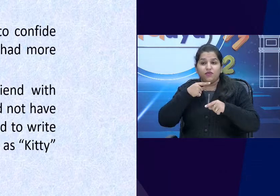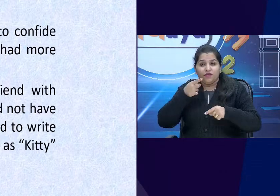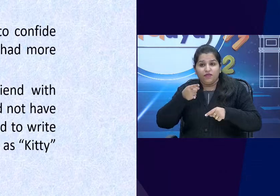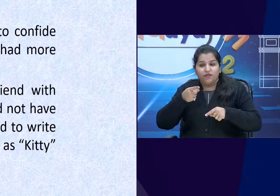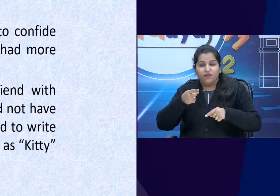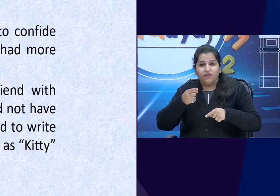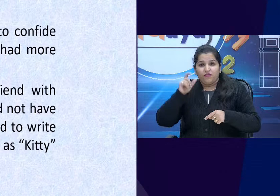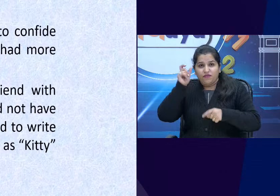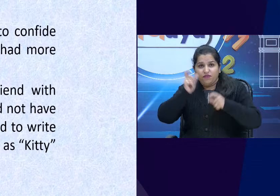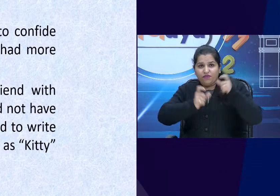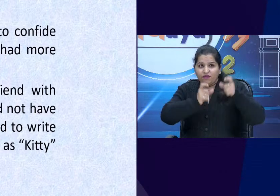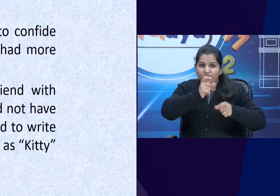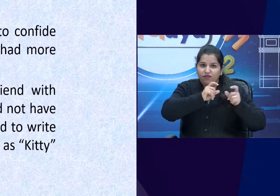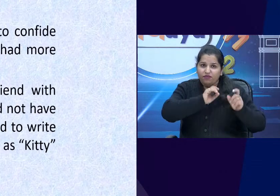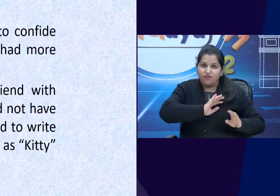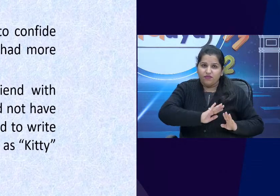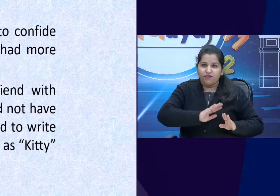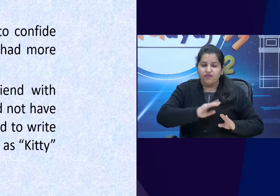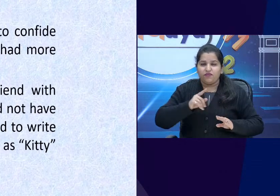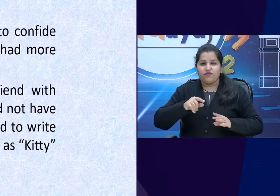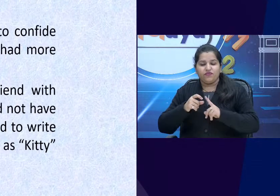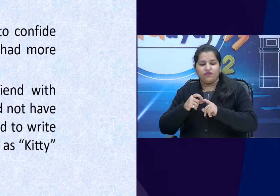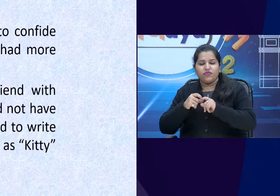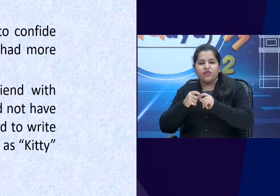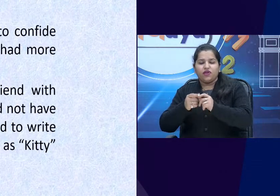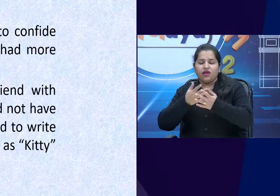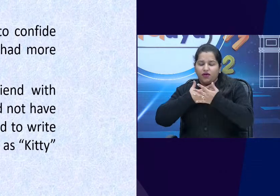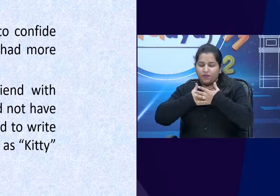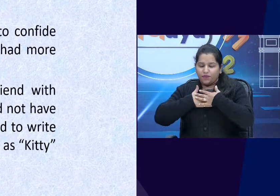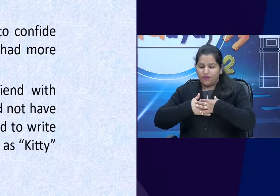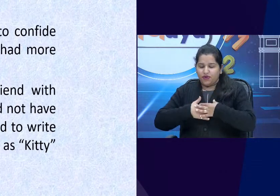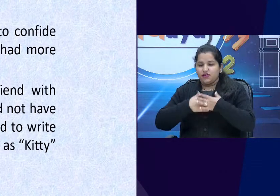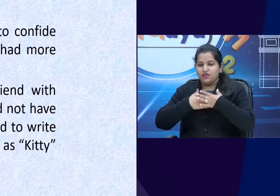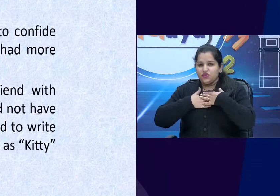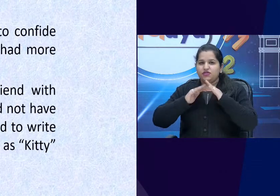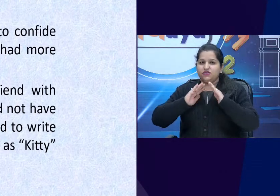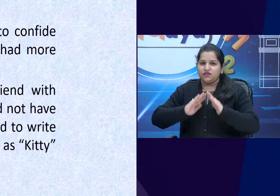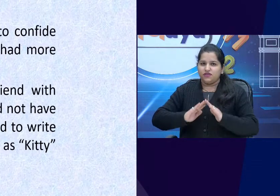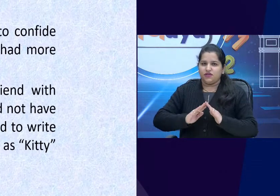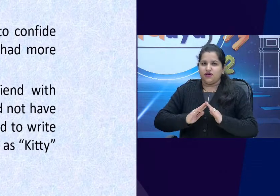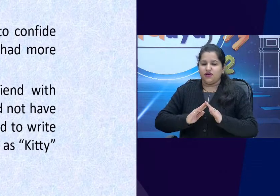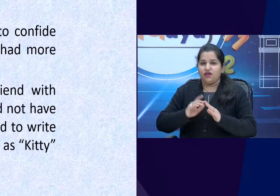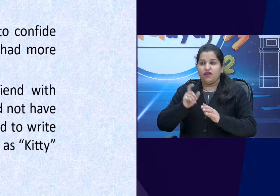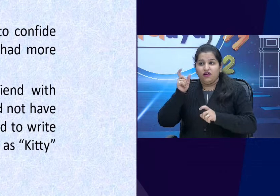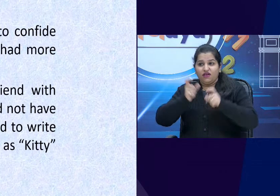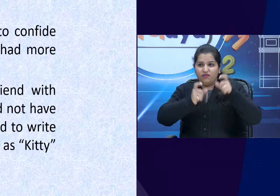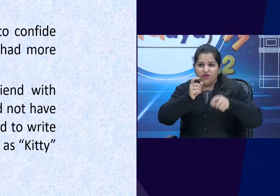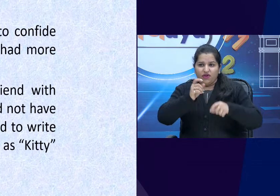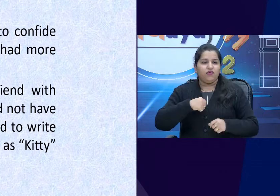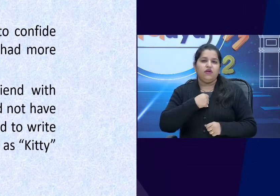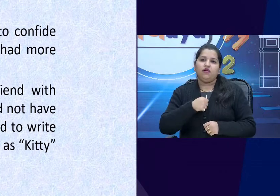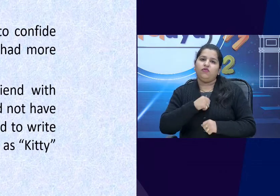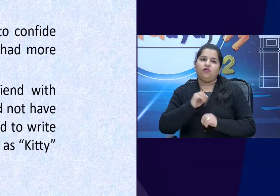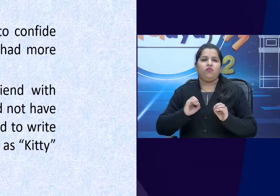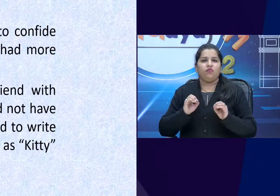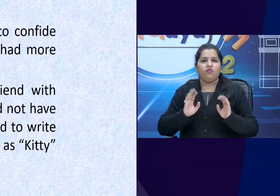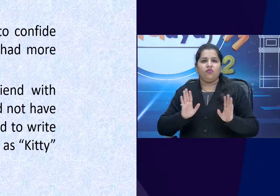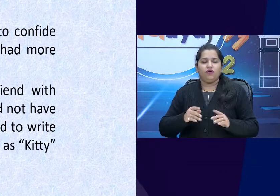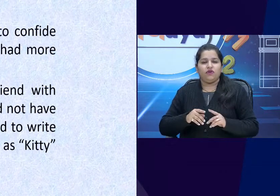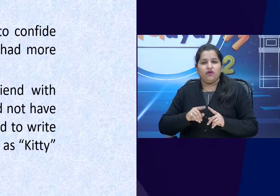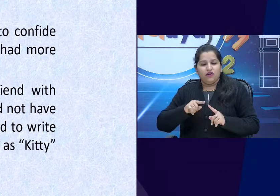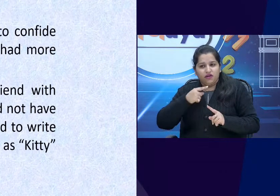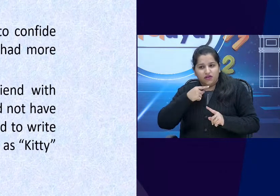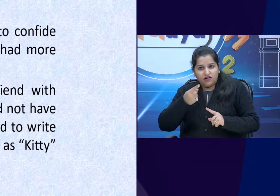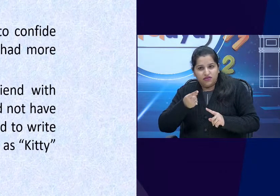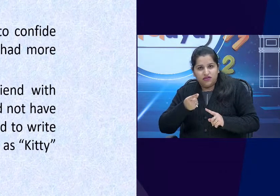have patience, but diary will have patience. Diary will not say stop writing. And we can tell our inner secrets to the diary. So